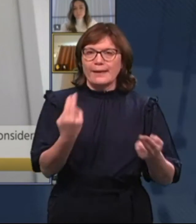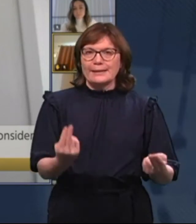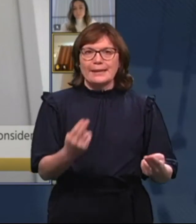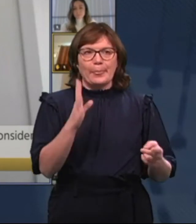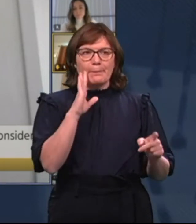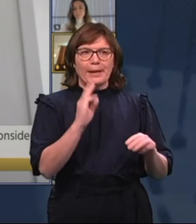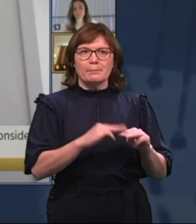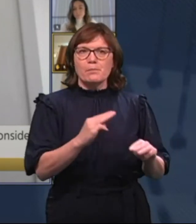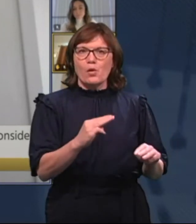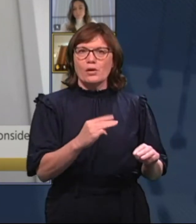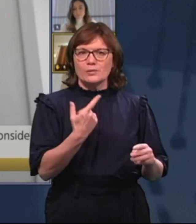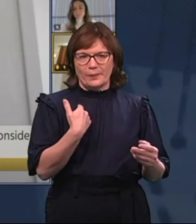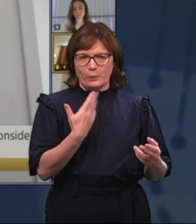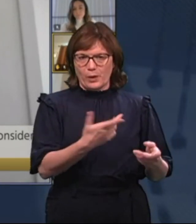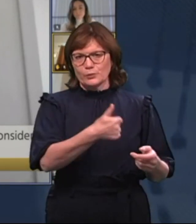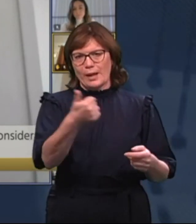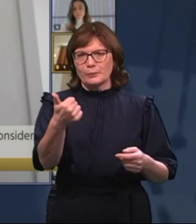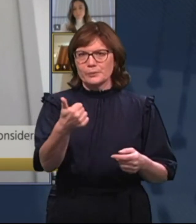more.